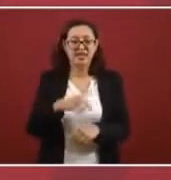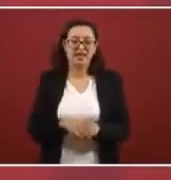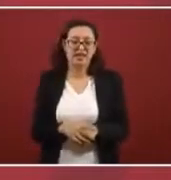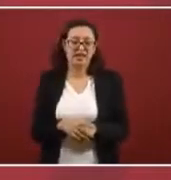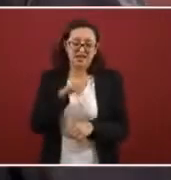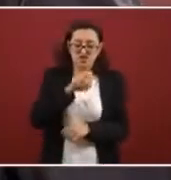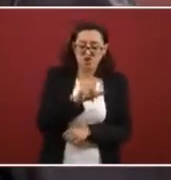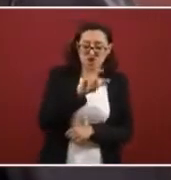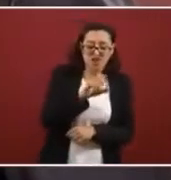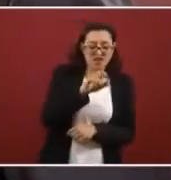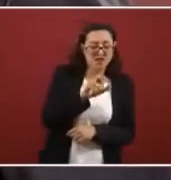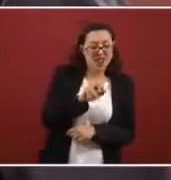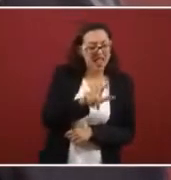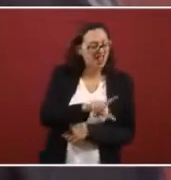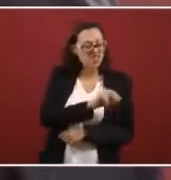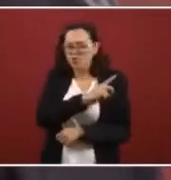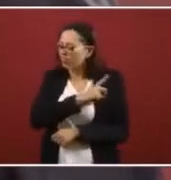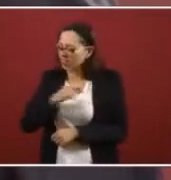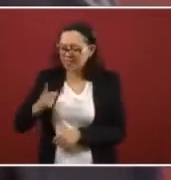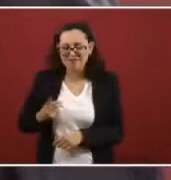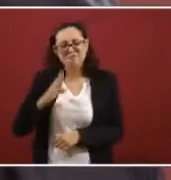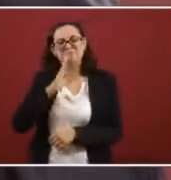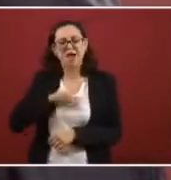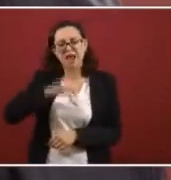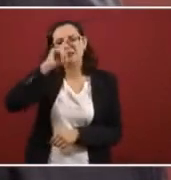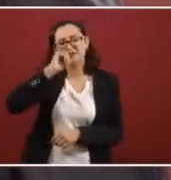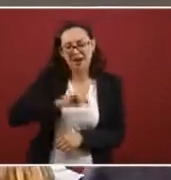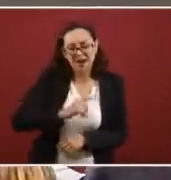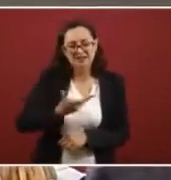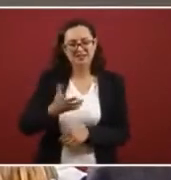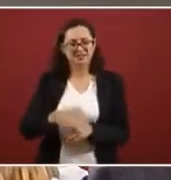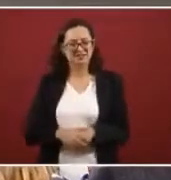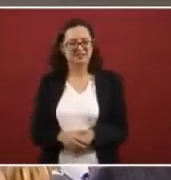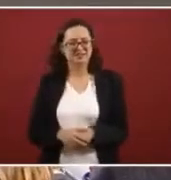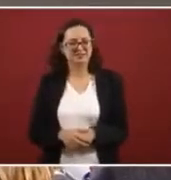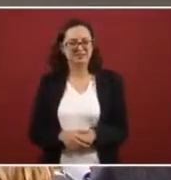that the neoliberal model was no good?